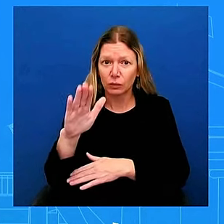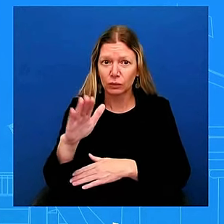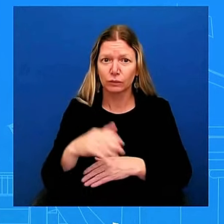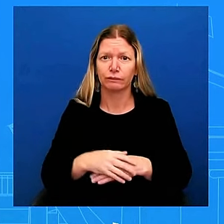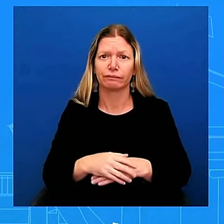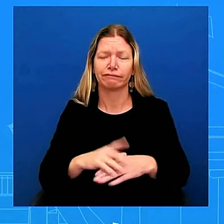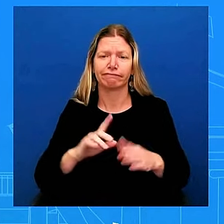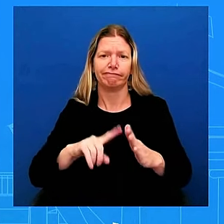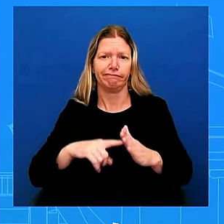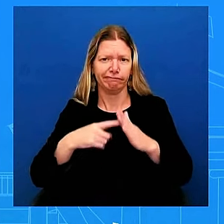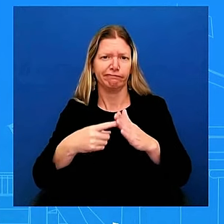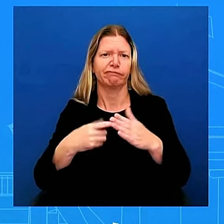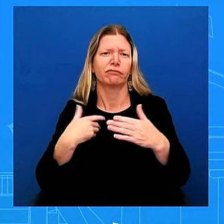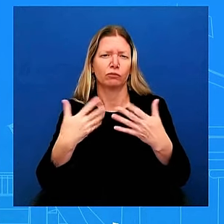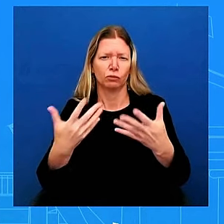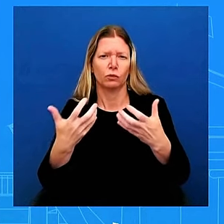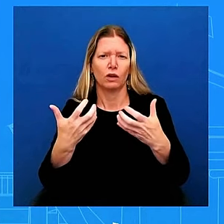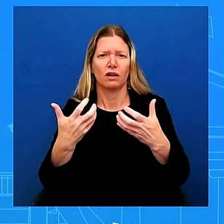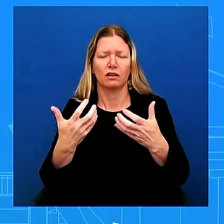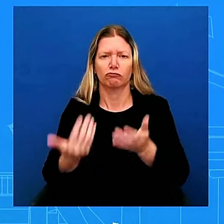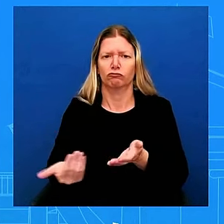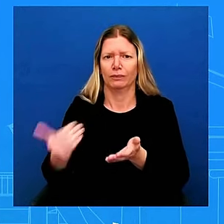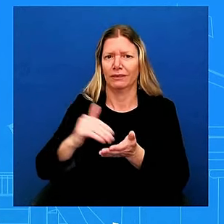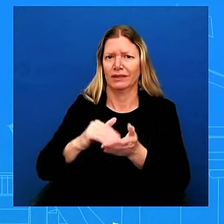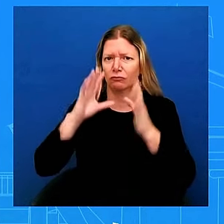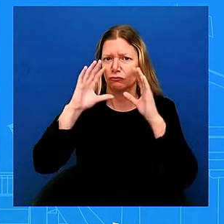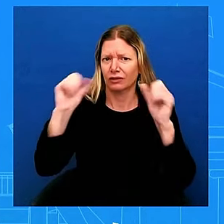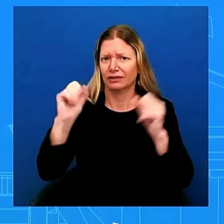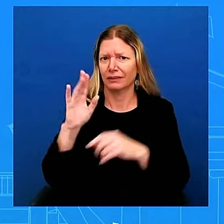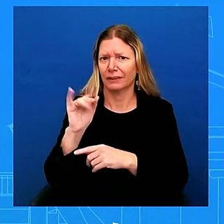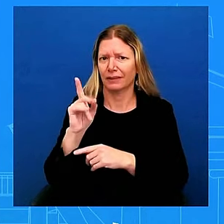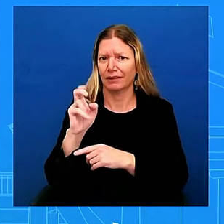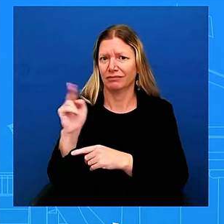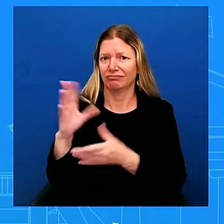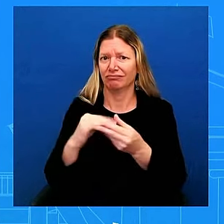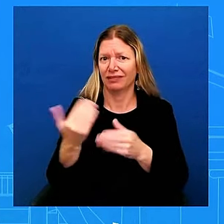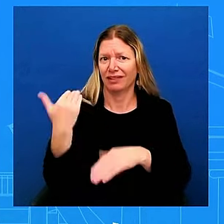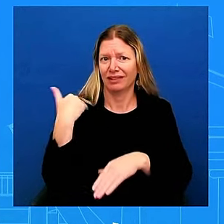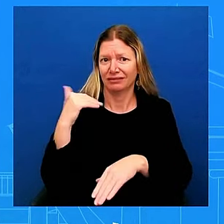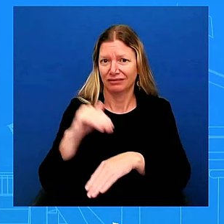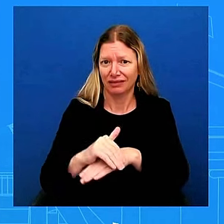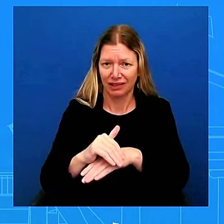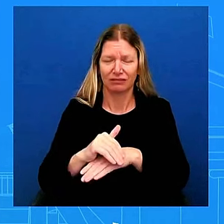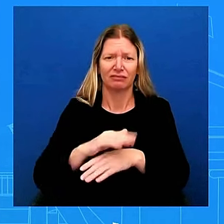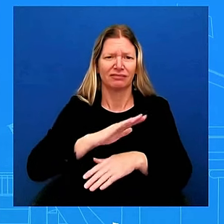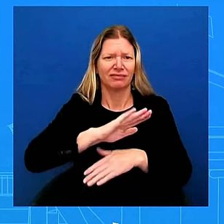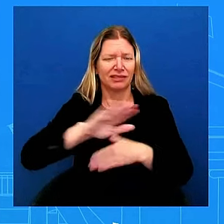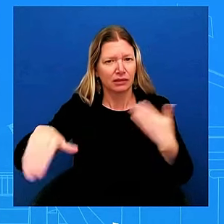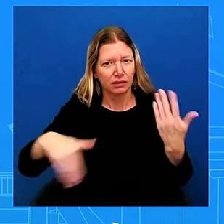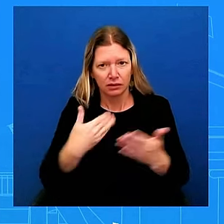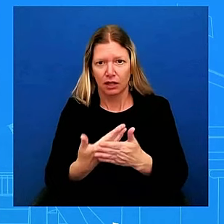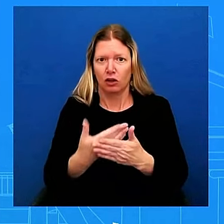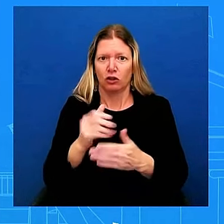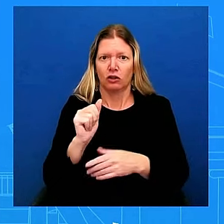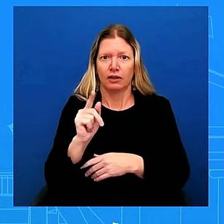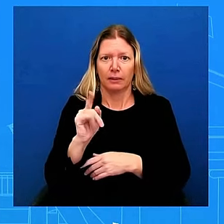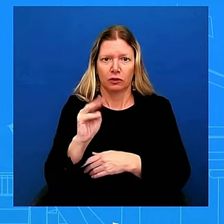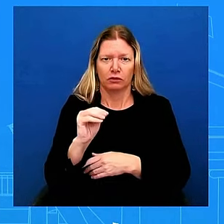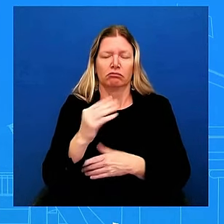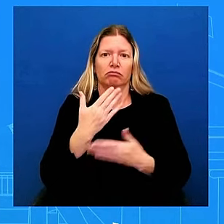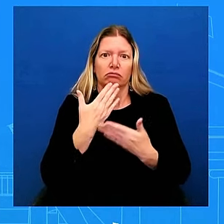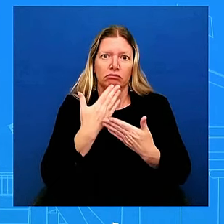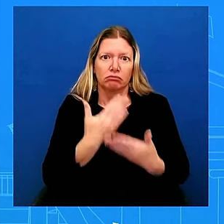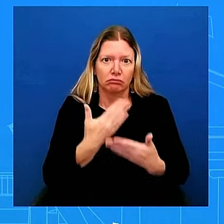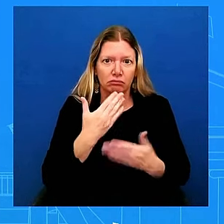said last night. Our entire administration is grateful that former President Trump is okay. Our